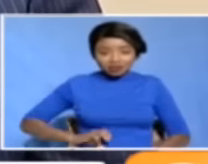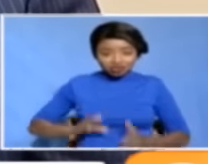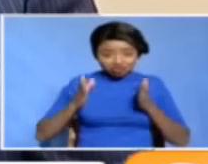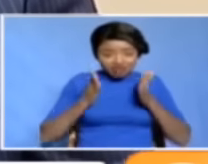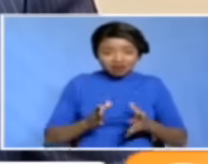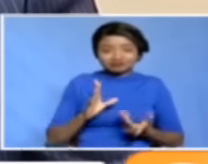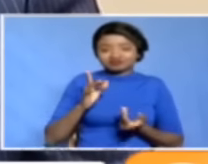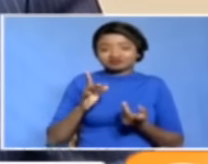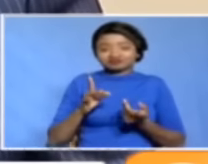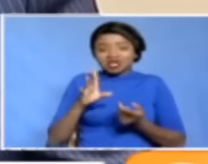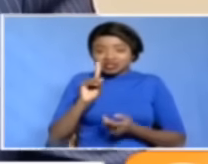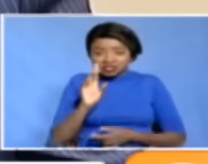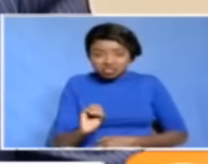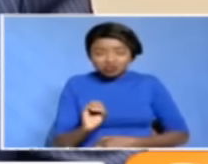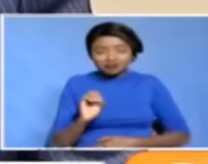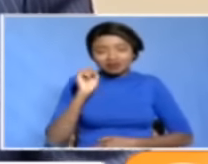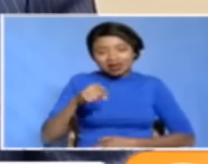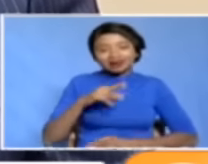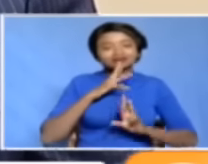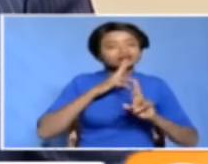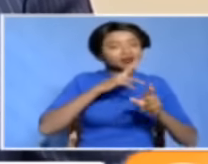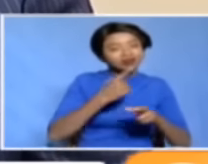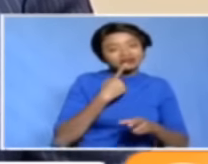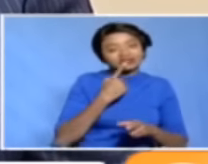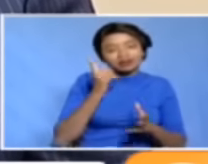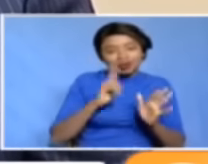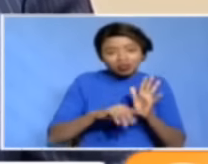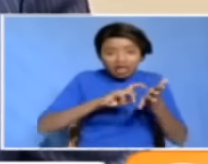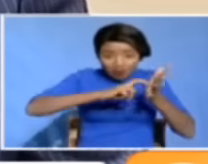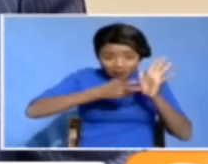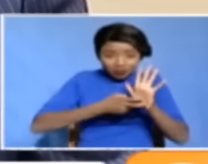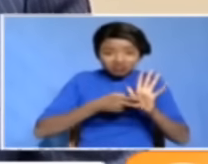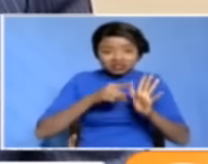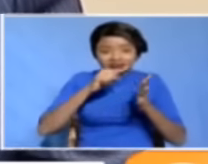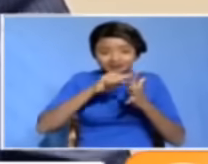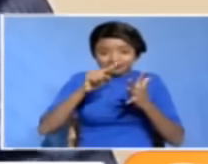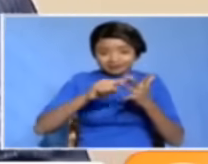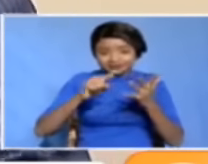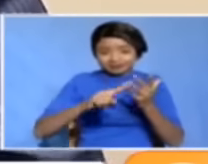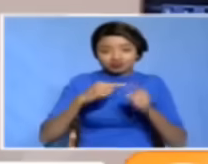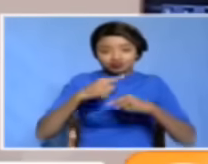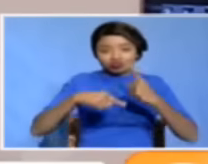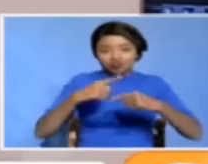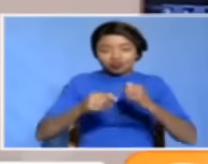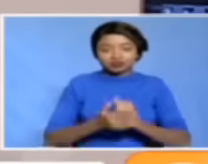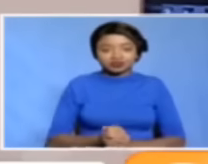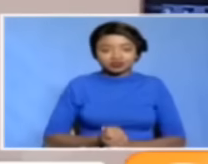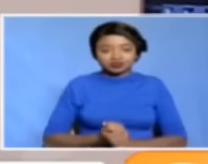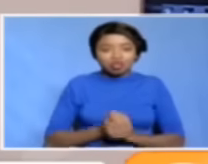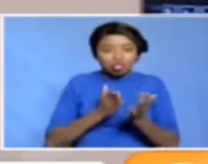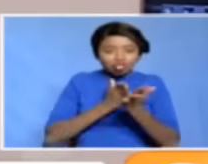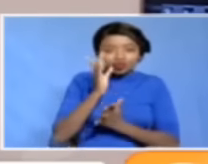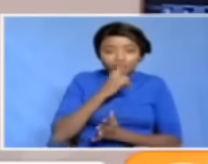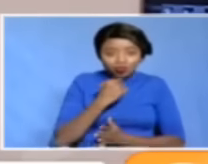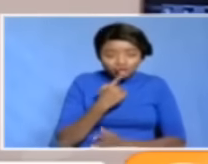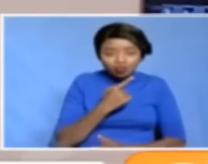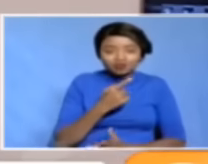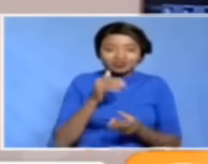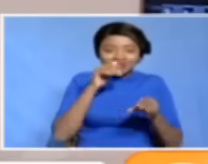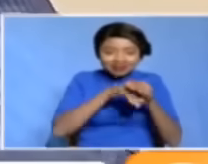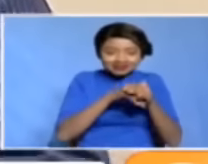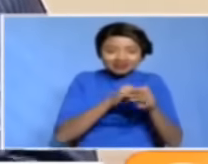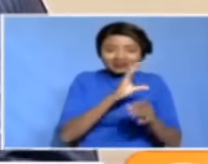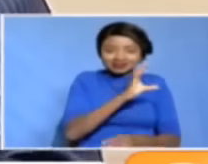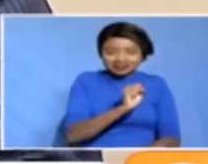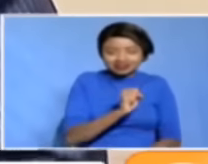the DO can report and say, this project has stalled. This project is going. Through the Interior Cabinet Secretary? Through the Interior Secretary. To the President. And then